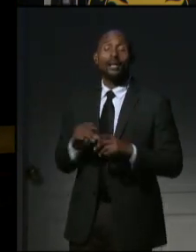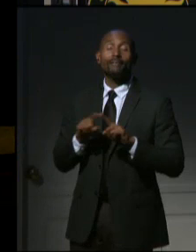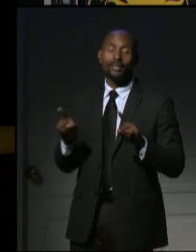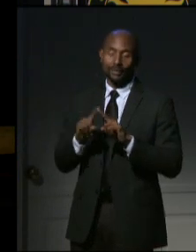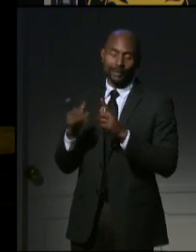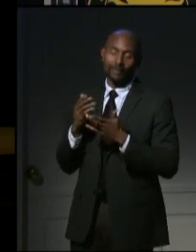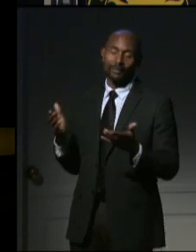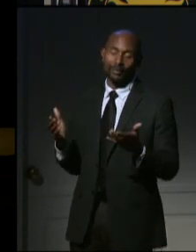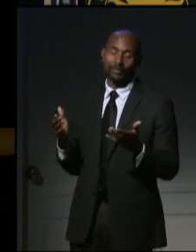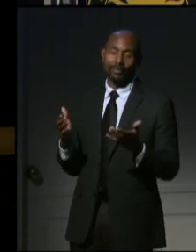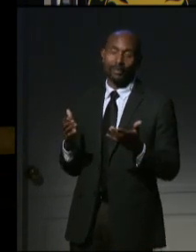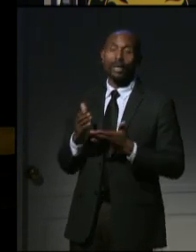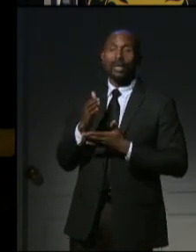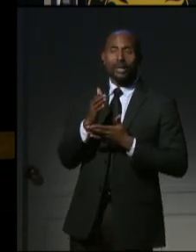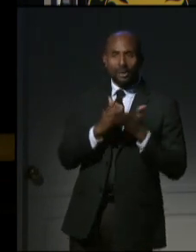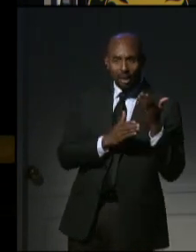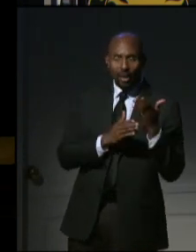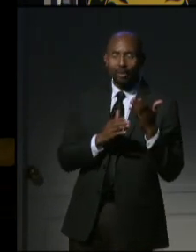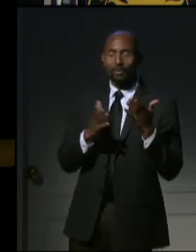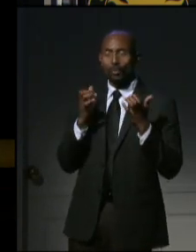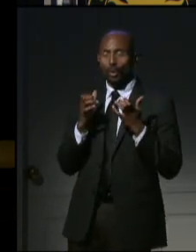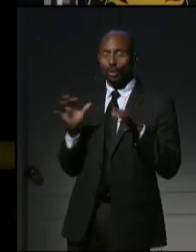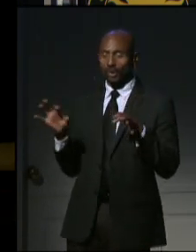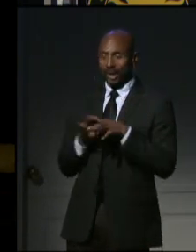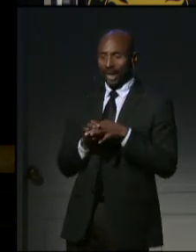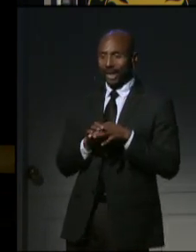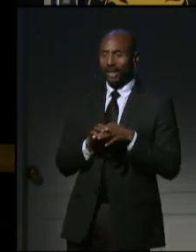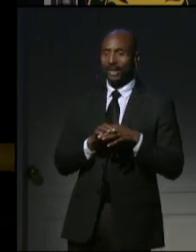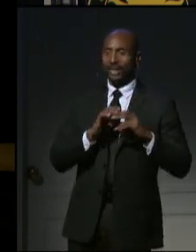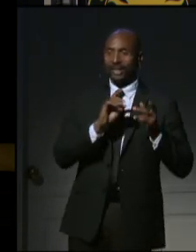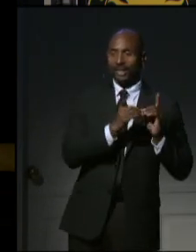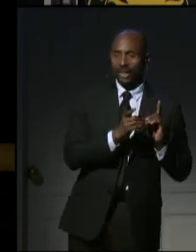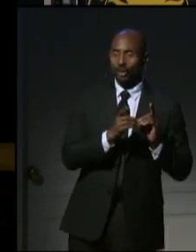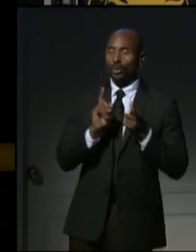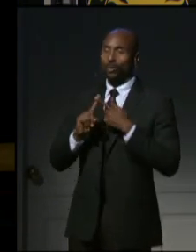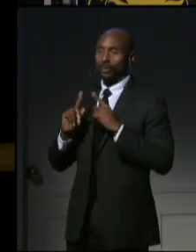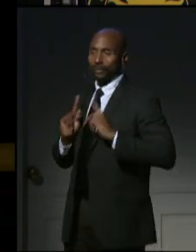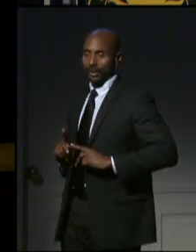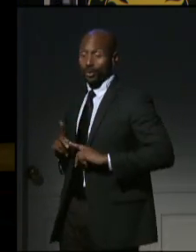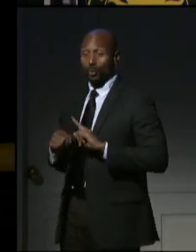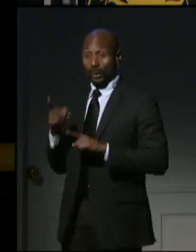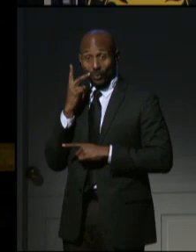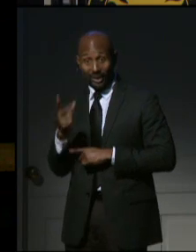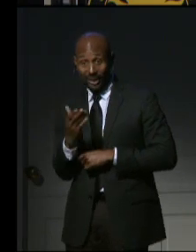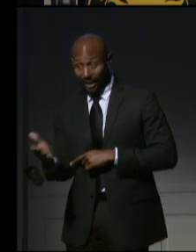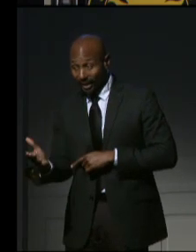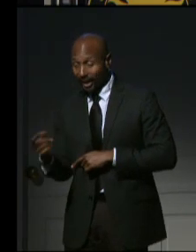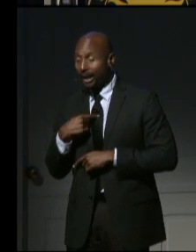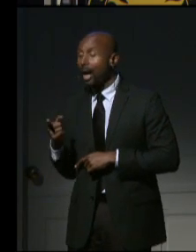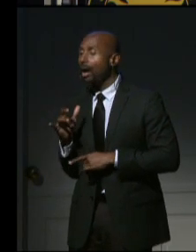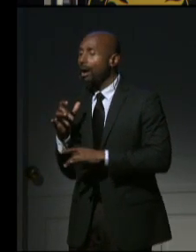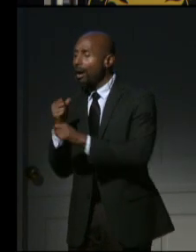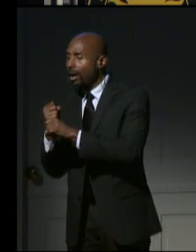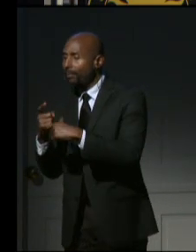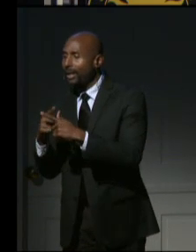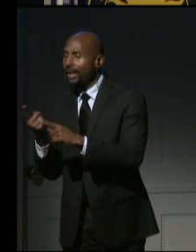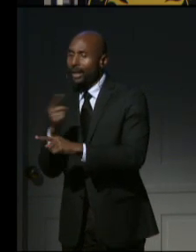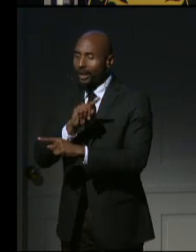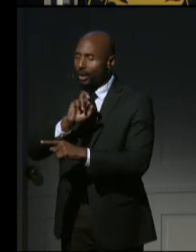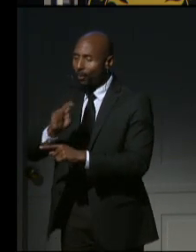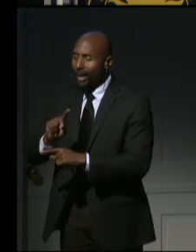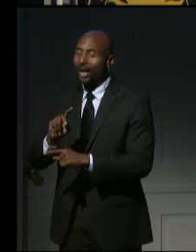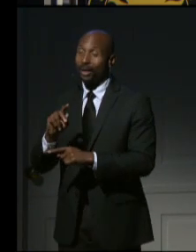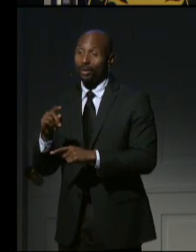that to relate the physical to the digital in this space, and so that when you see an object, you're attracted, and then you'll go back and look again. We also